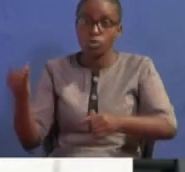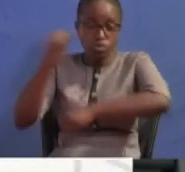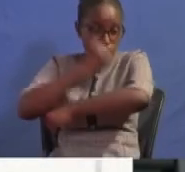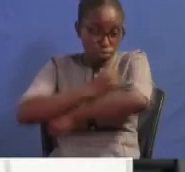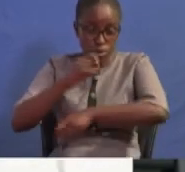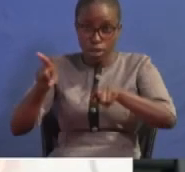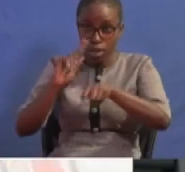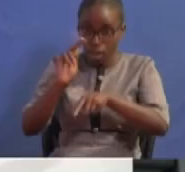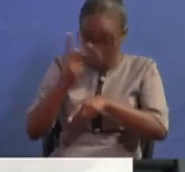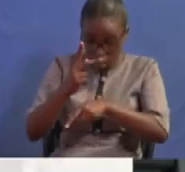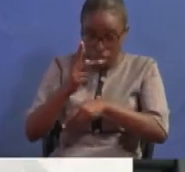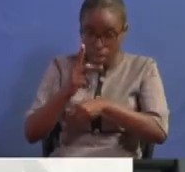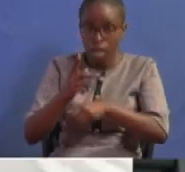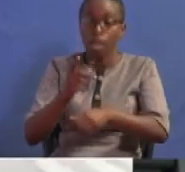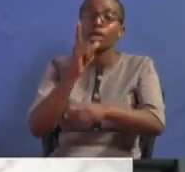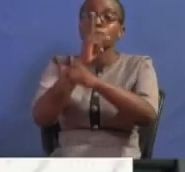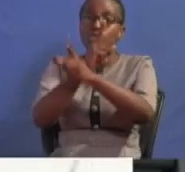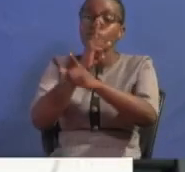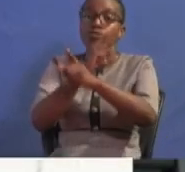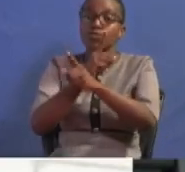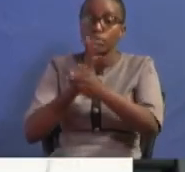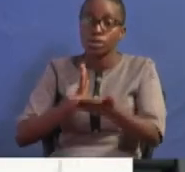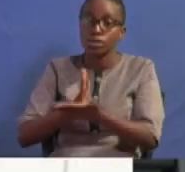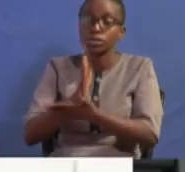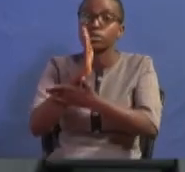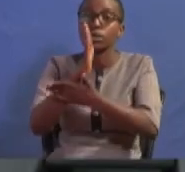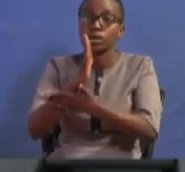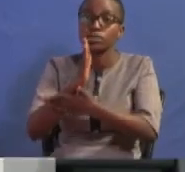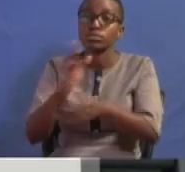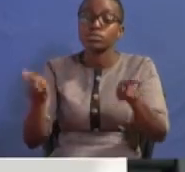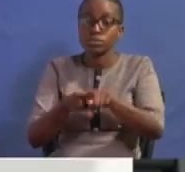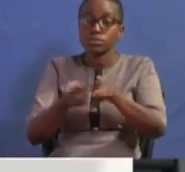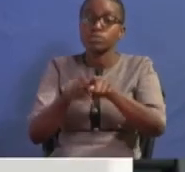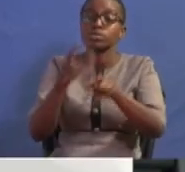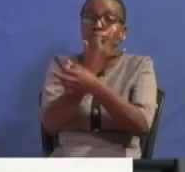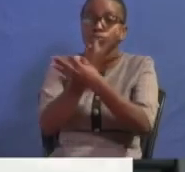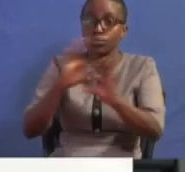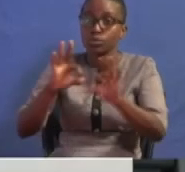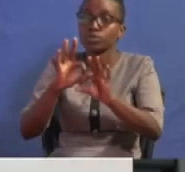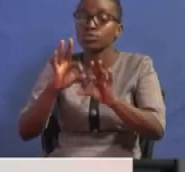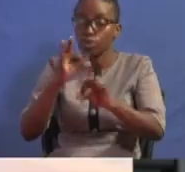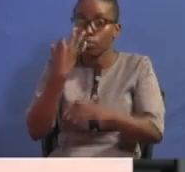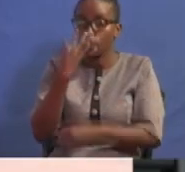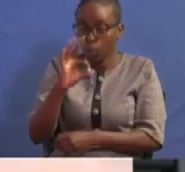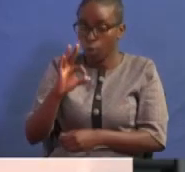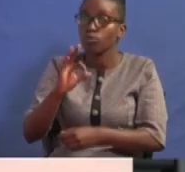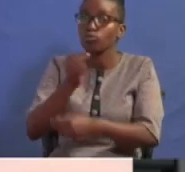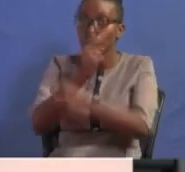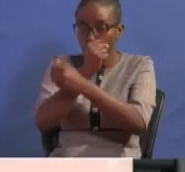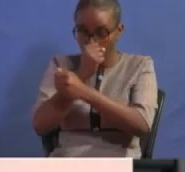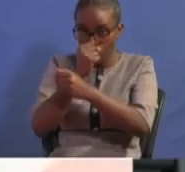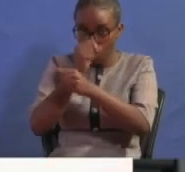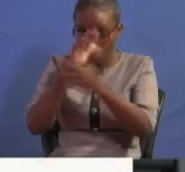we will defend the right and the freedom of worship in Kenya, and it will not be